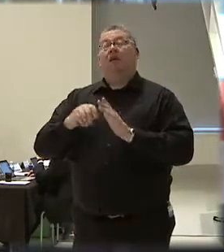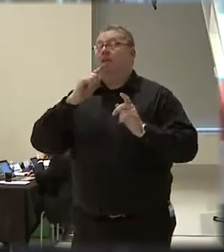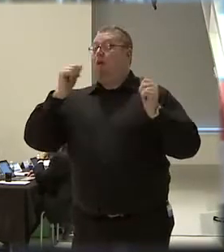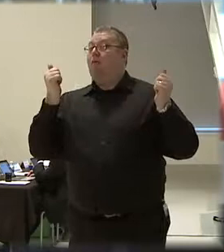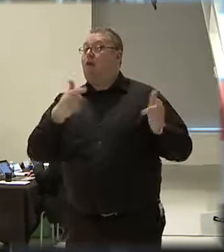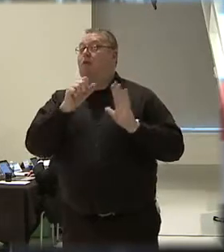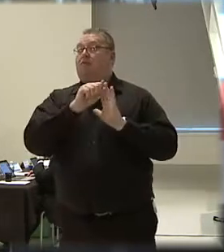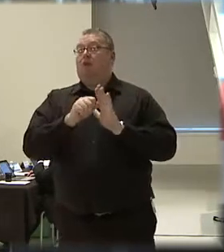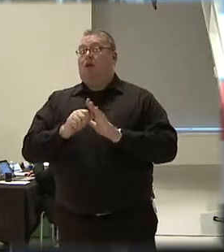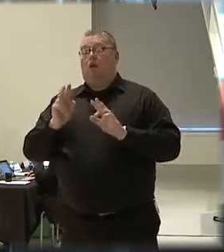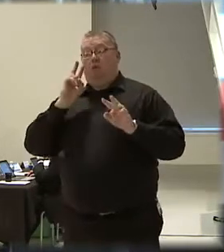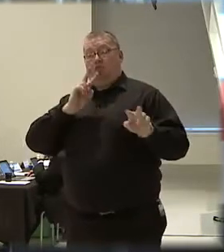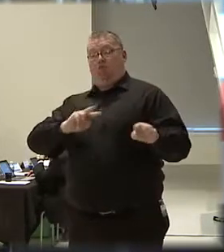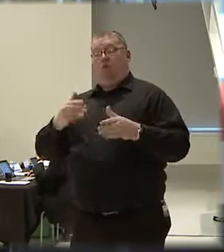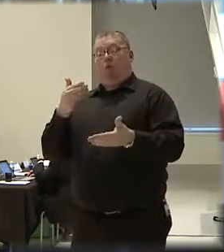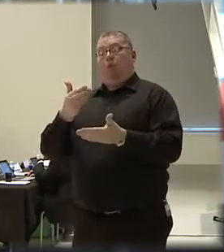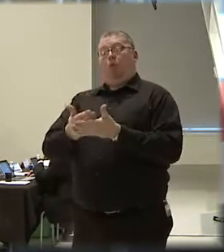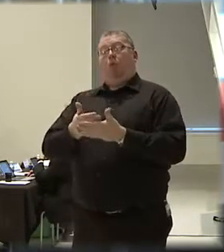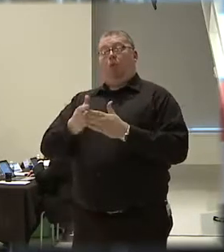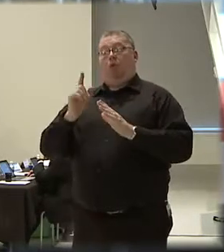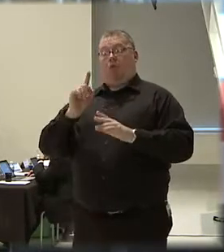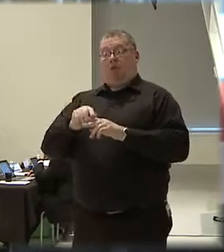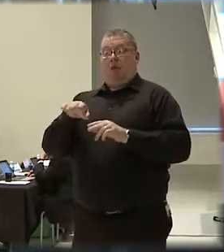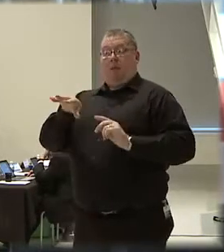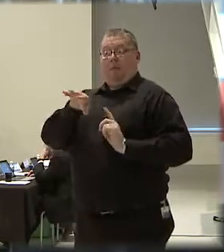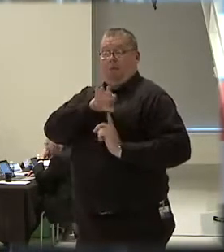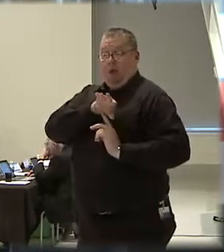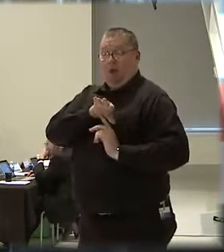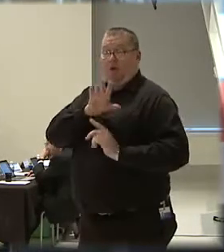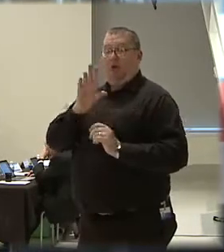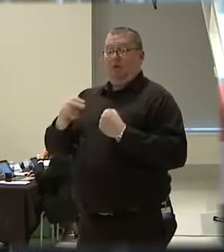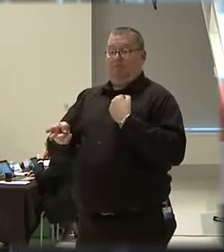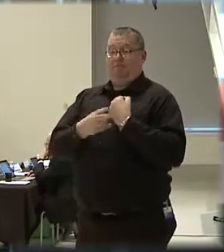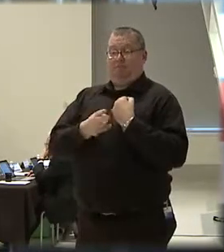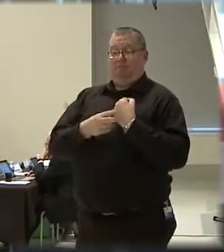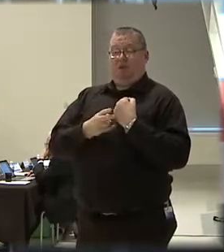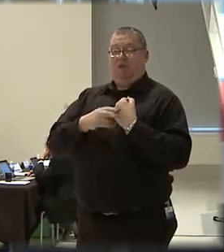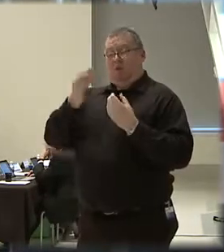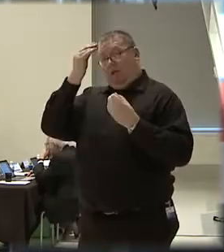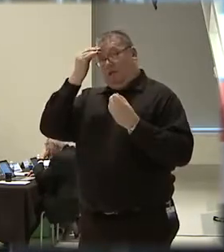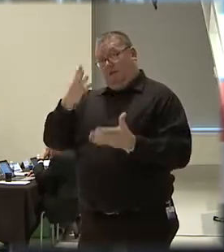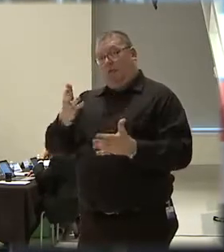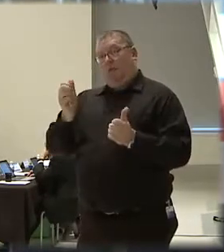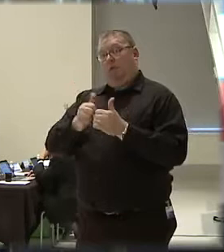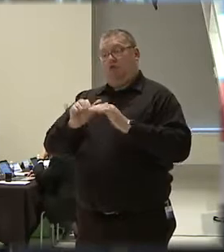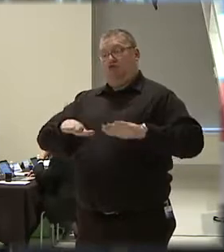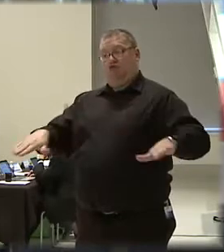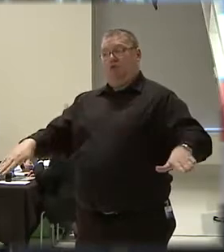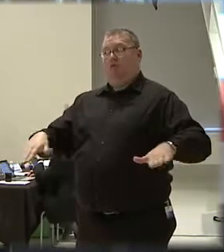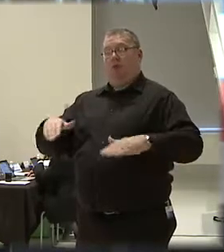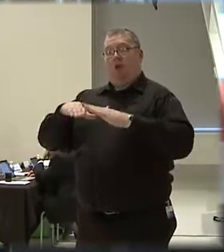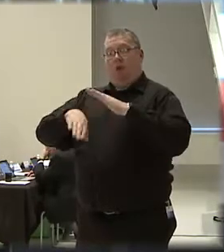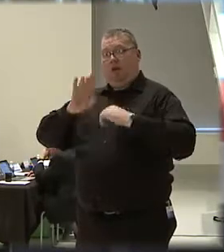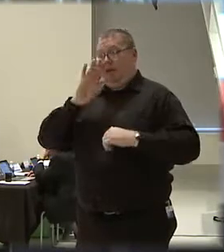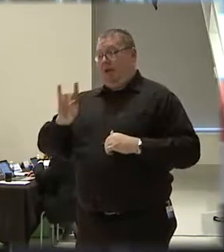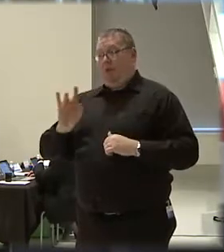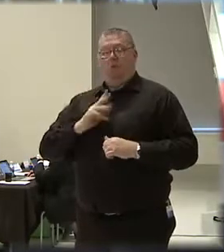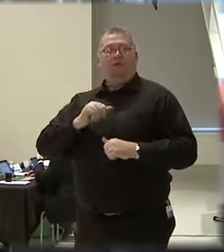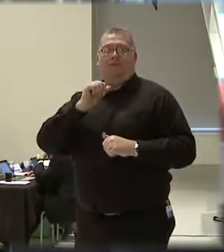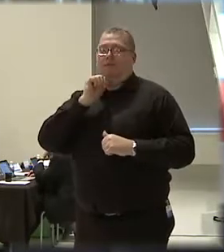closely regulate the recordings, photographing, and retention of data by law enforcement concerning minors. This has not been